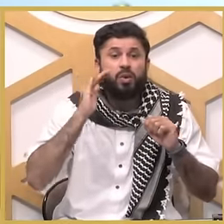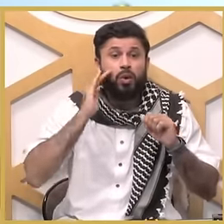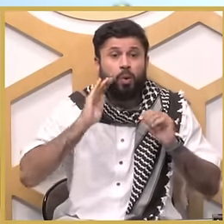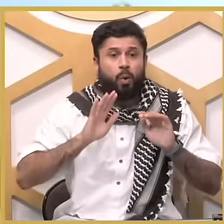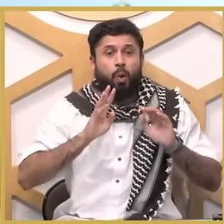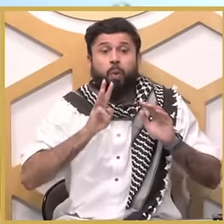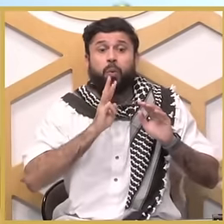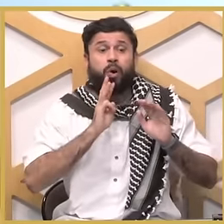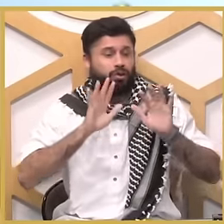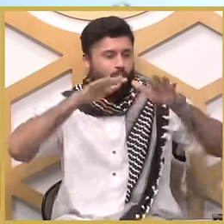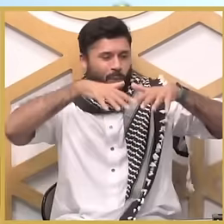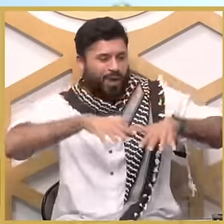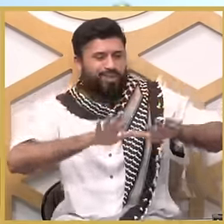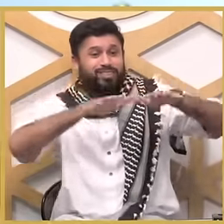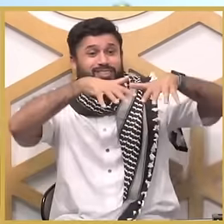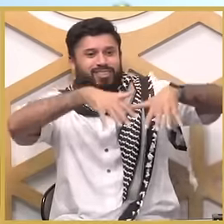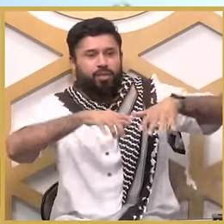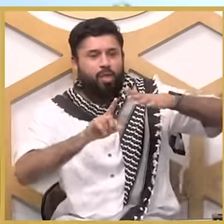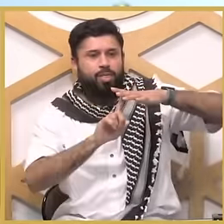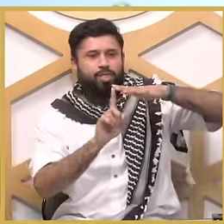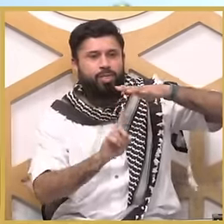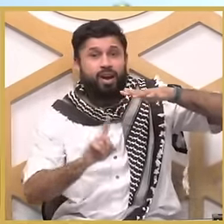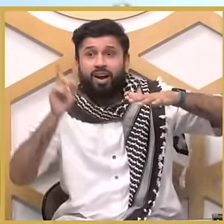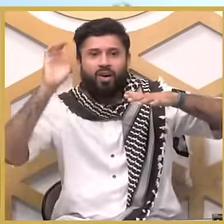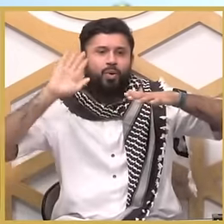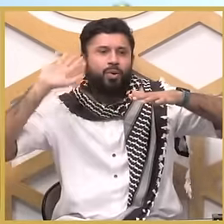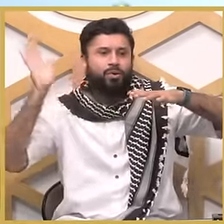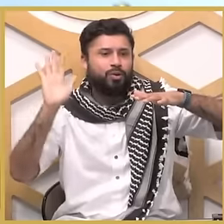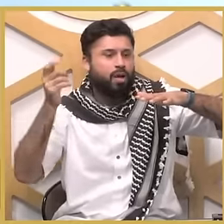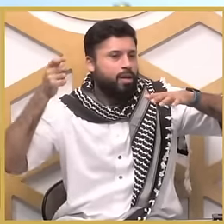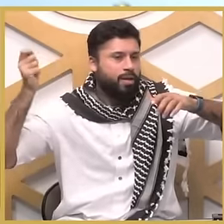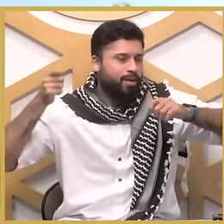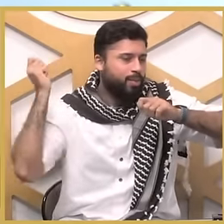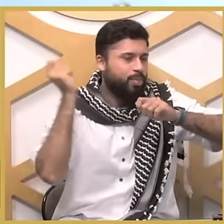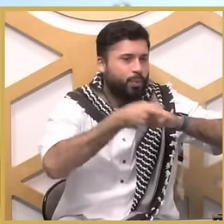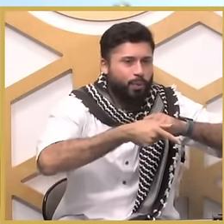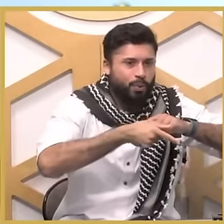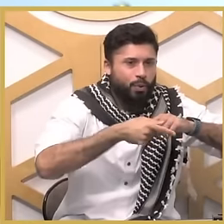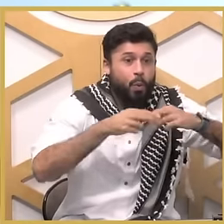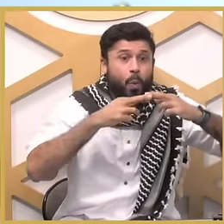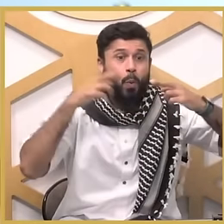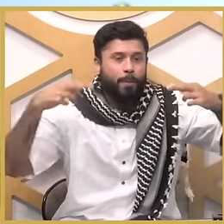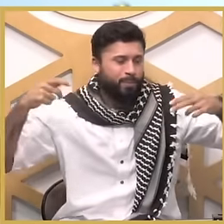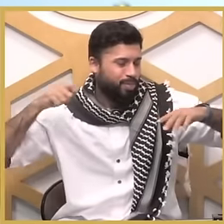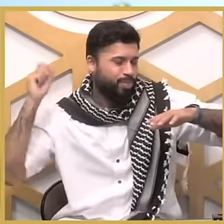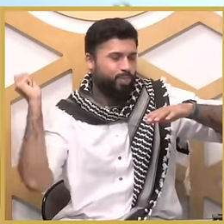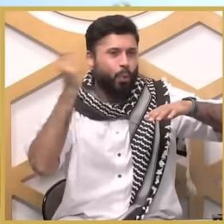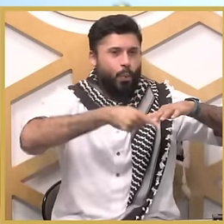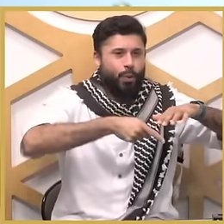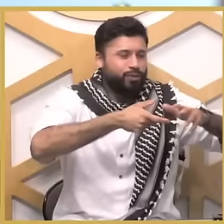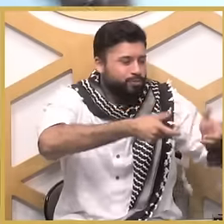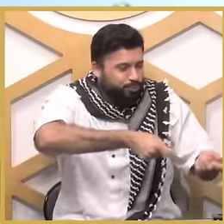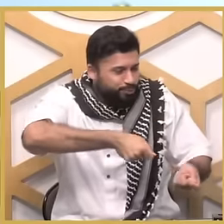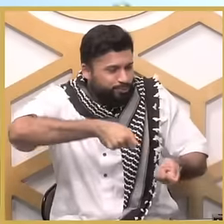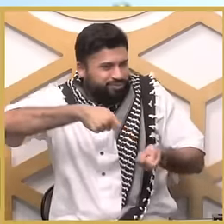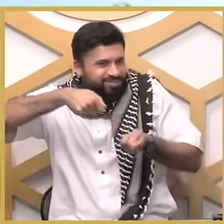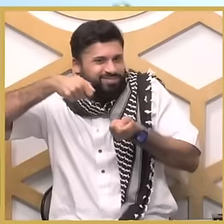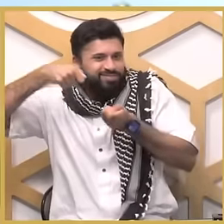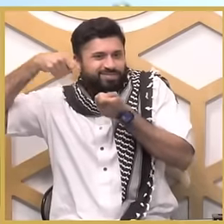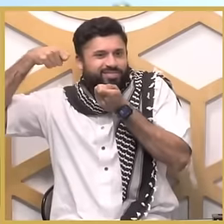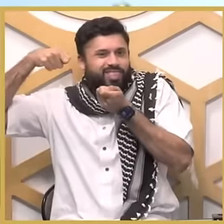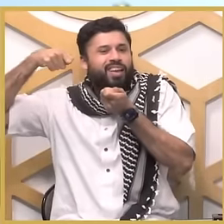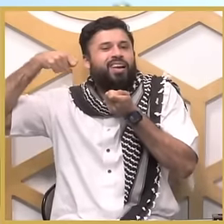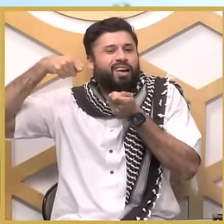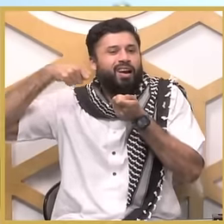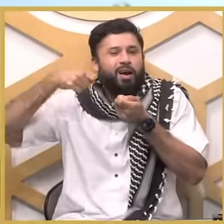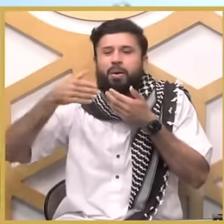an opportunity back to Him. Or whether you're on the rope, or whether you're in that pursuit of ihsan, Allah Azza wa Jal unlocks the next door of